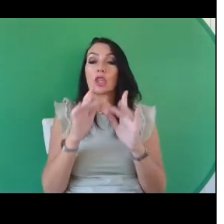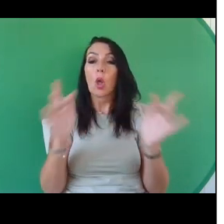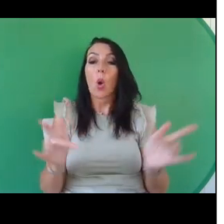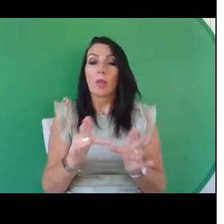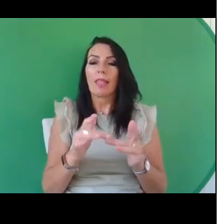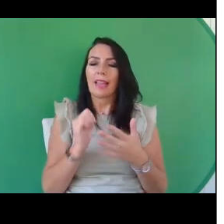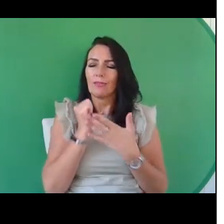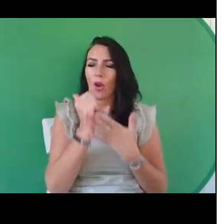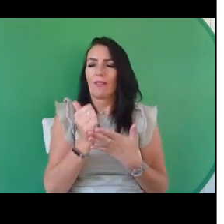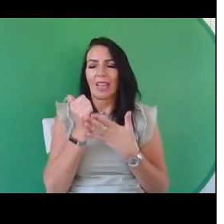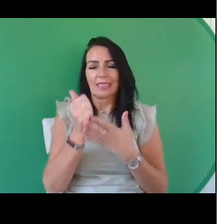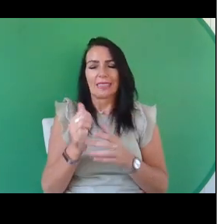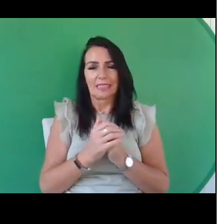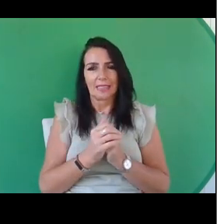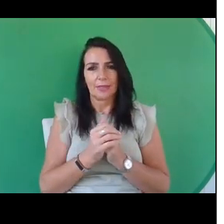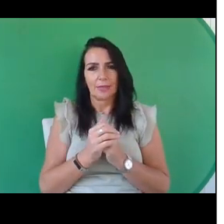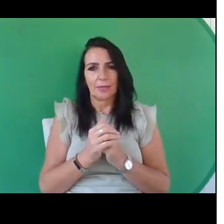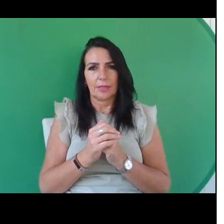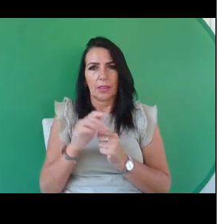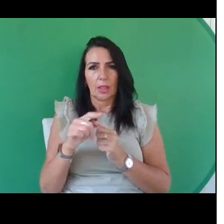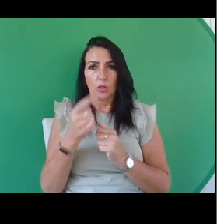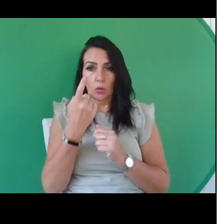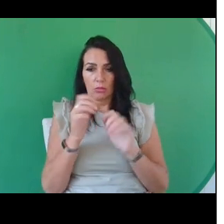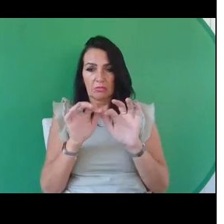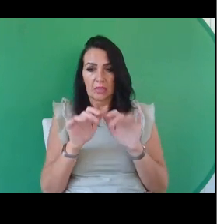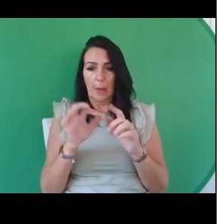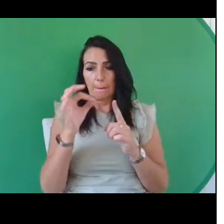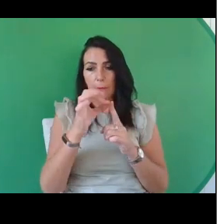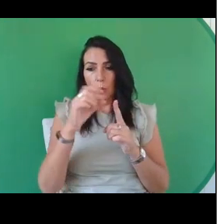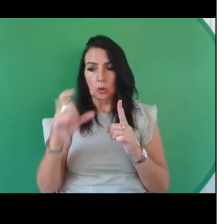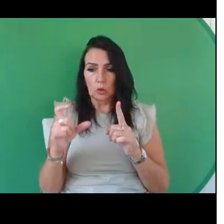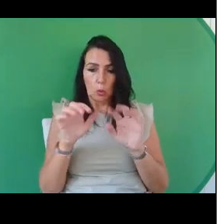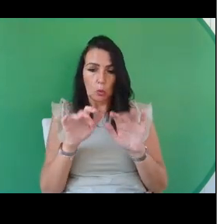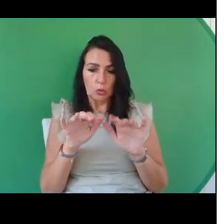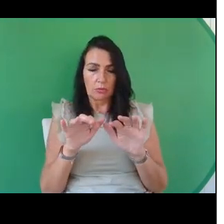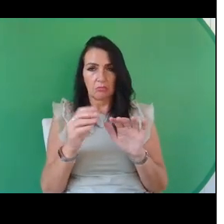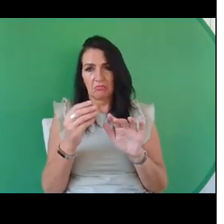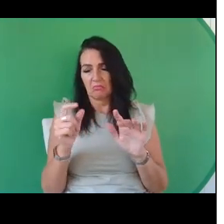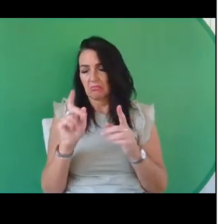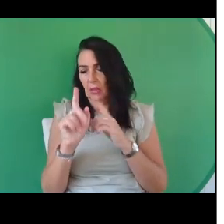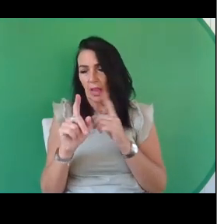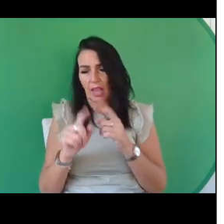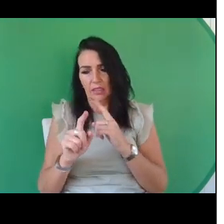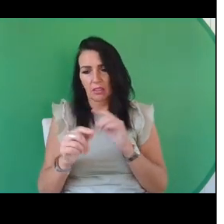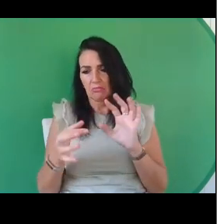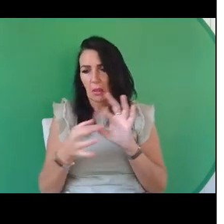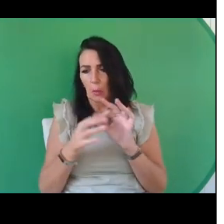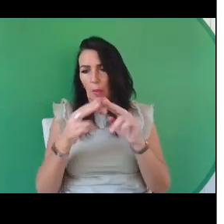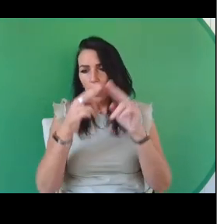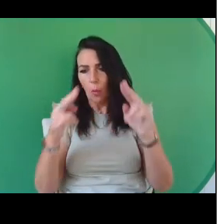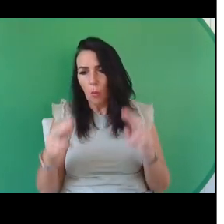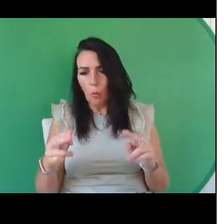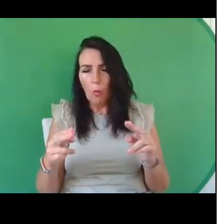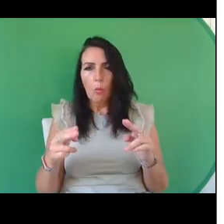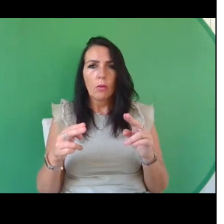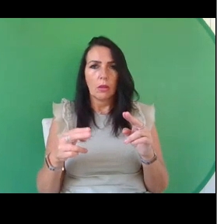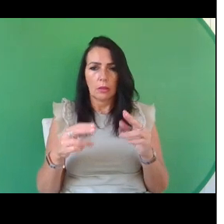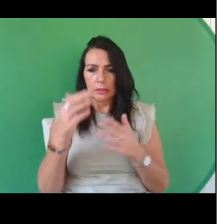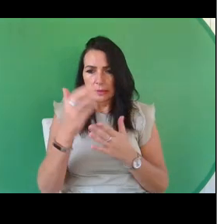advice. So in this instance, you can simply type in your postcode and answer a few simple questions about your home to find tailored